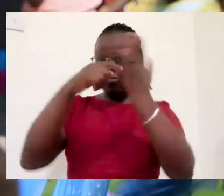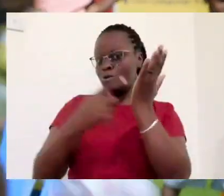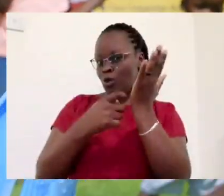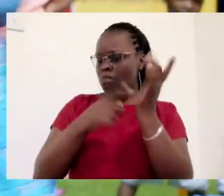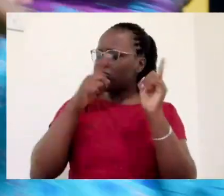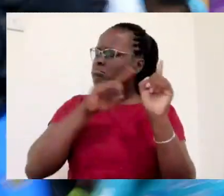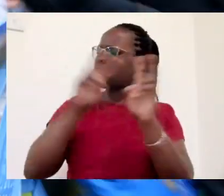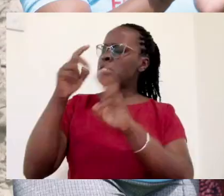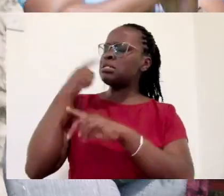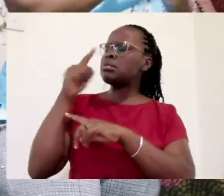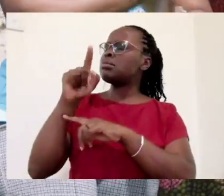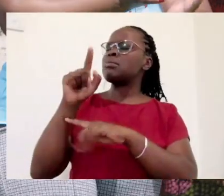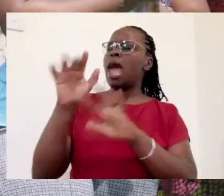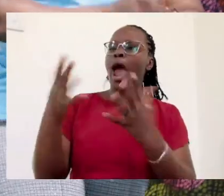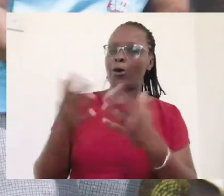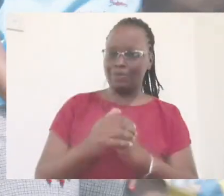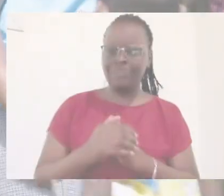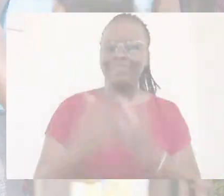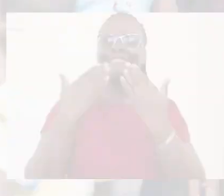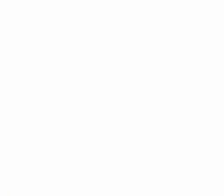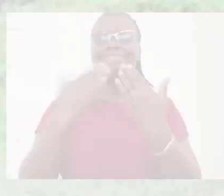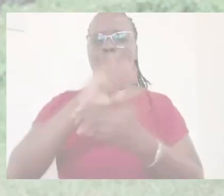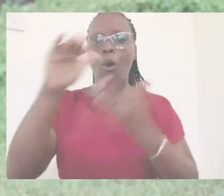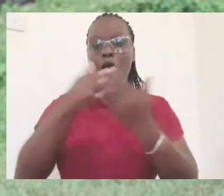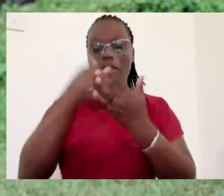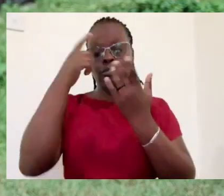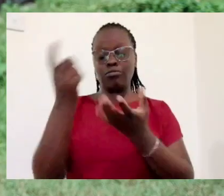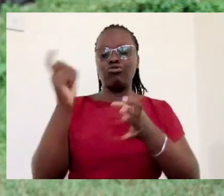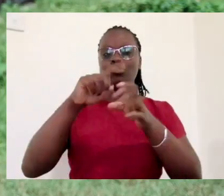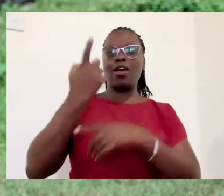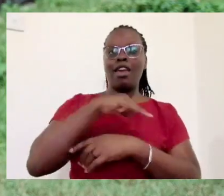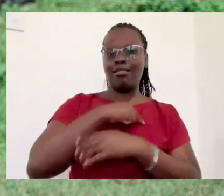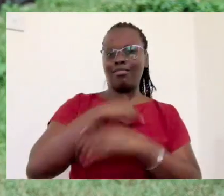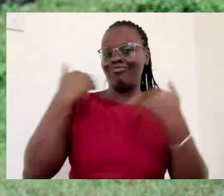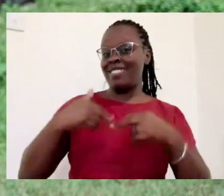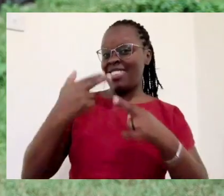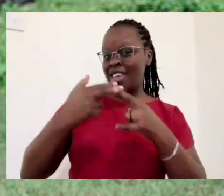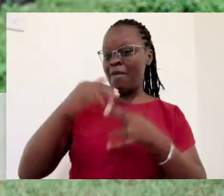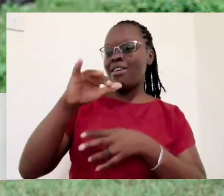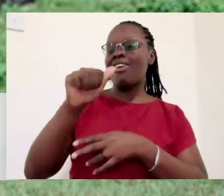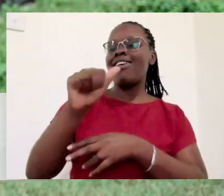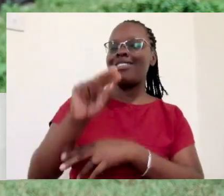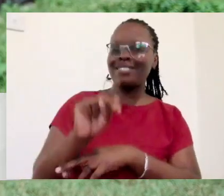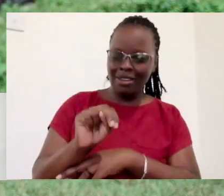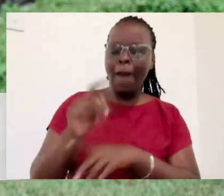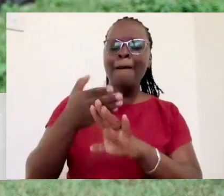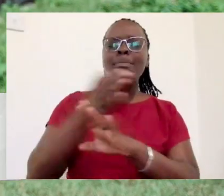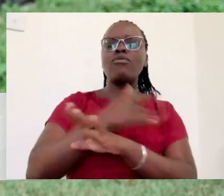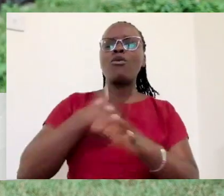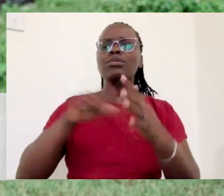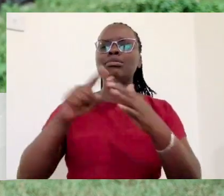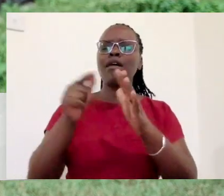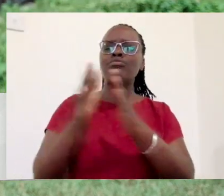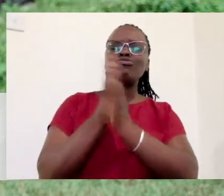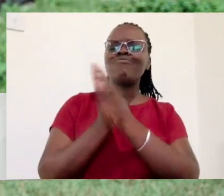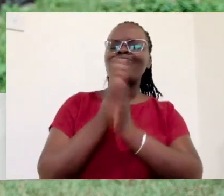for families and entire community. Thank you all for joining us on this edition. I'm your host, Ian Wafula. But before we begin the